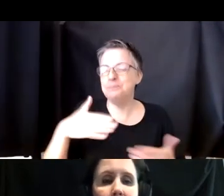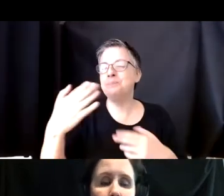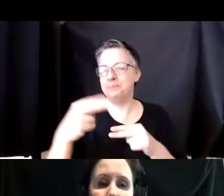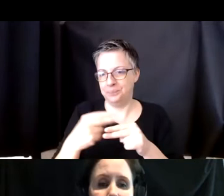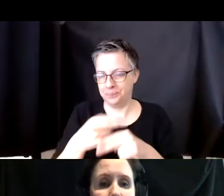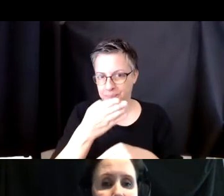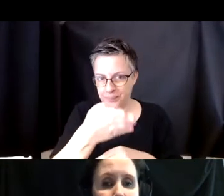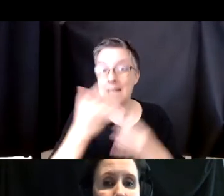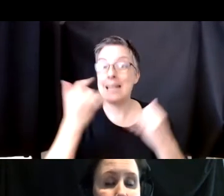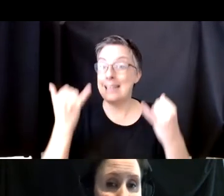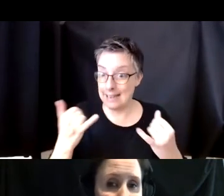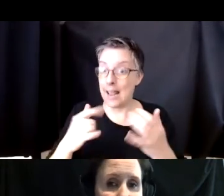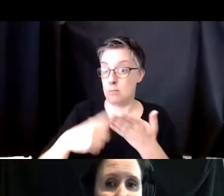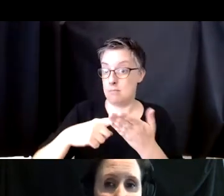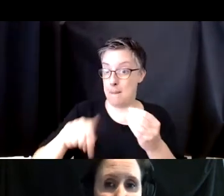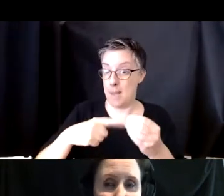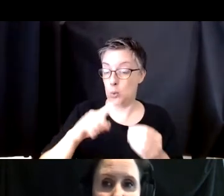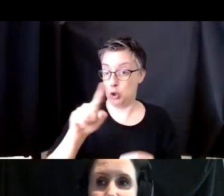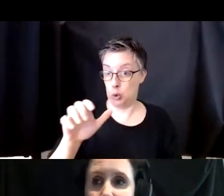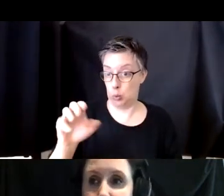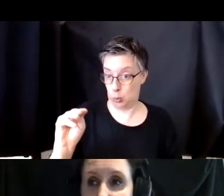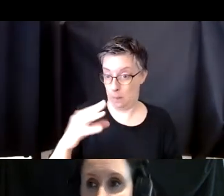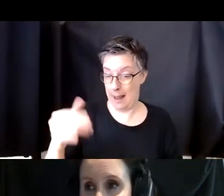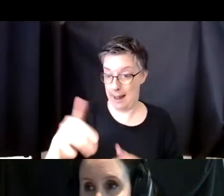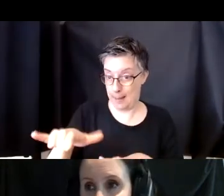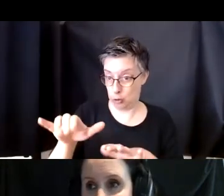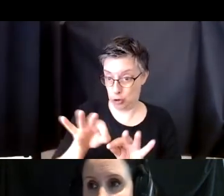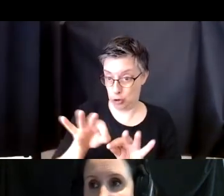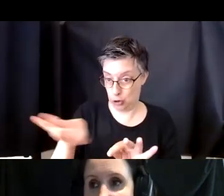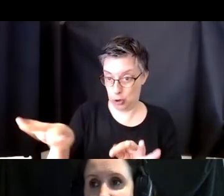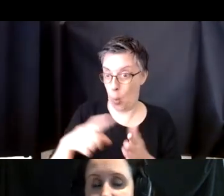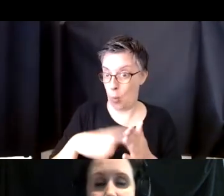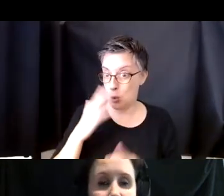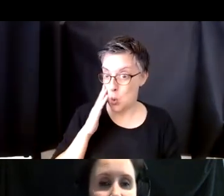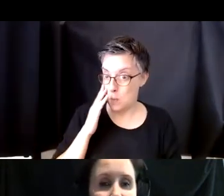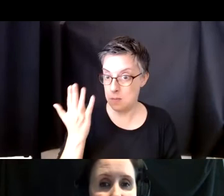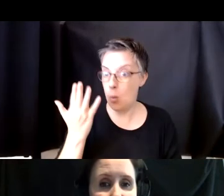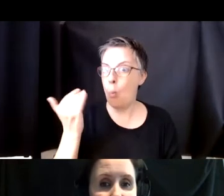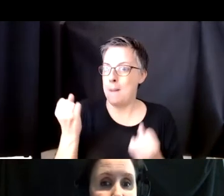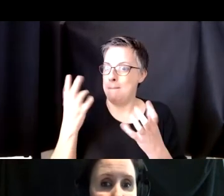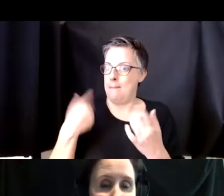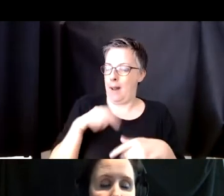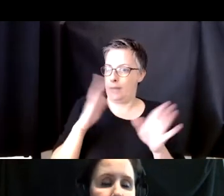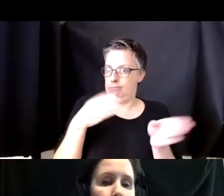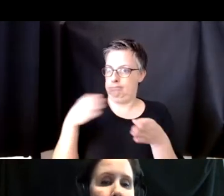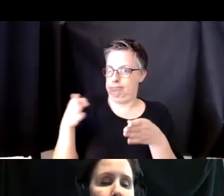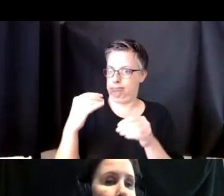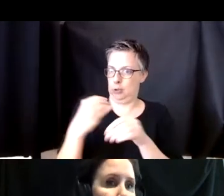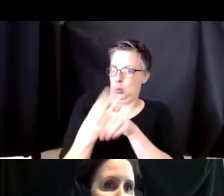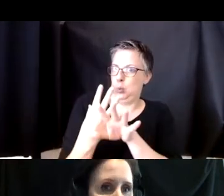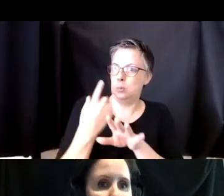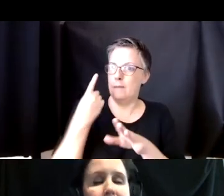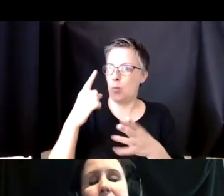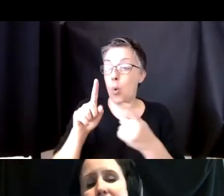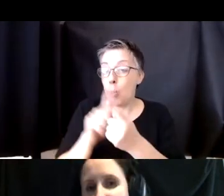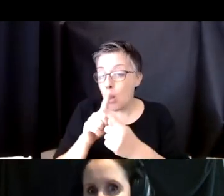So now I'm going to be talking about Doom and captioning, what to know, because a lot of us are starting to turn to Doom for